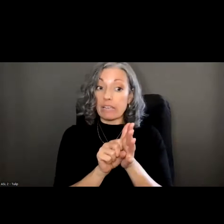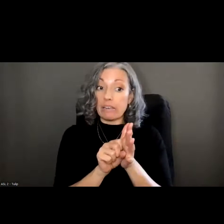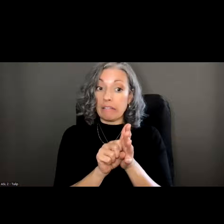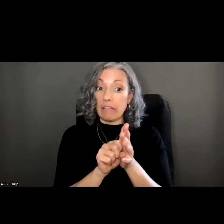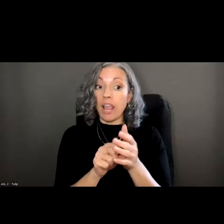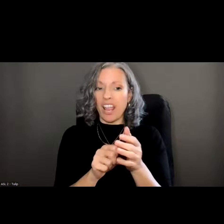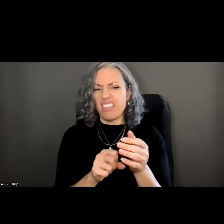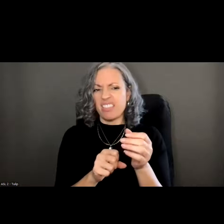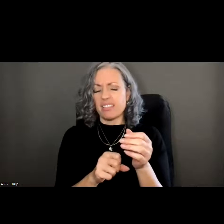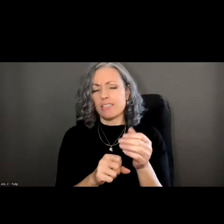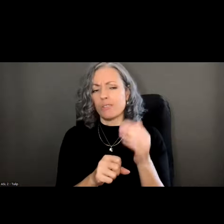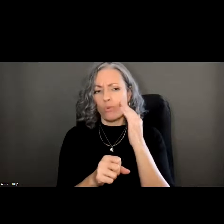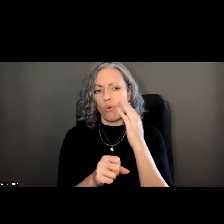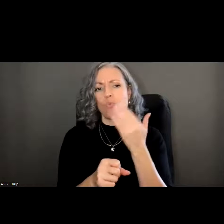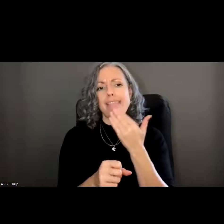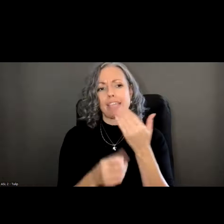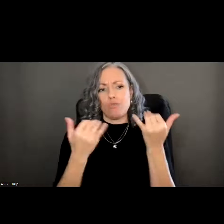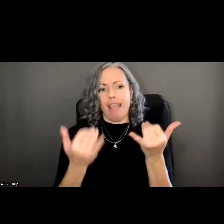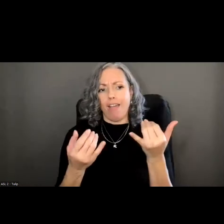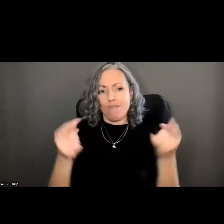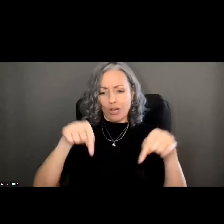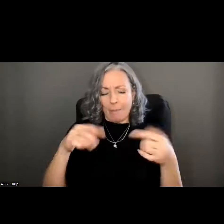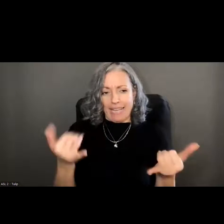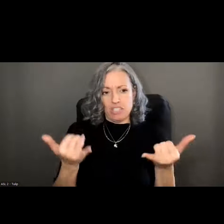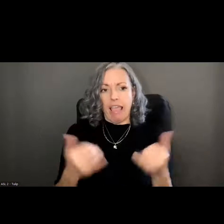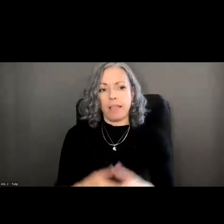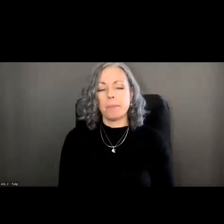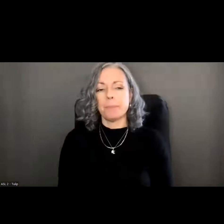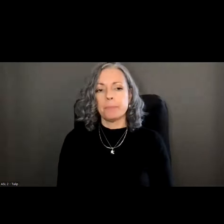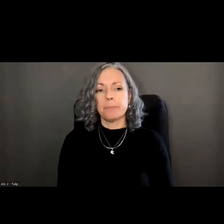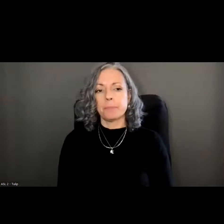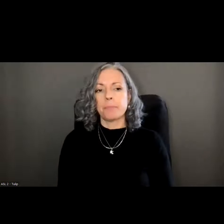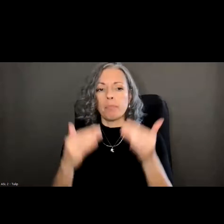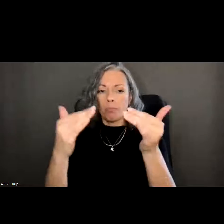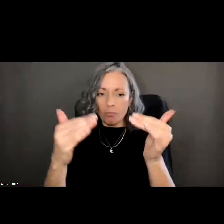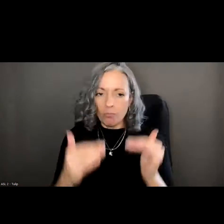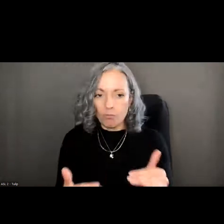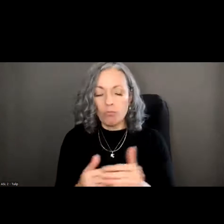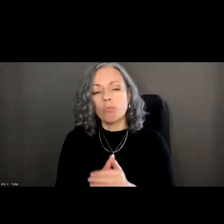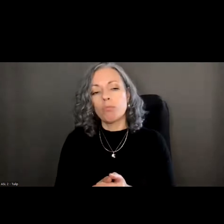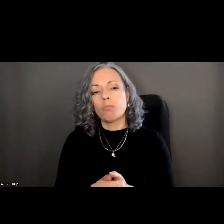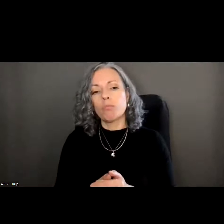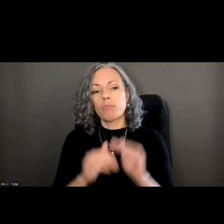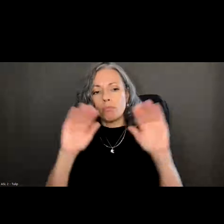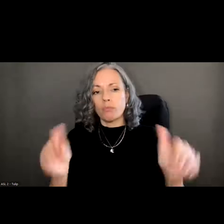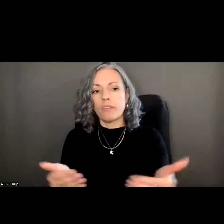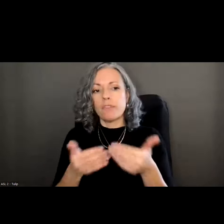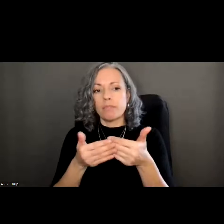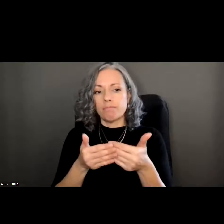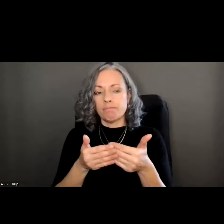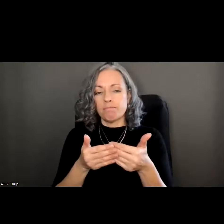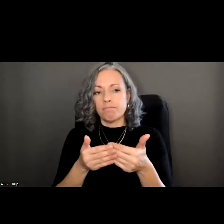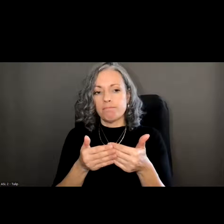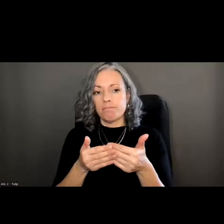ago. So thank you so much for being here. Next, I would like to invite